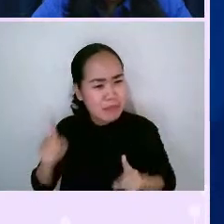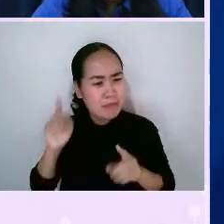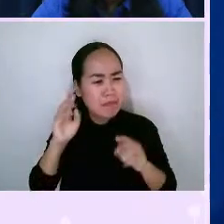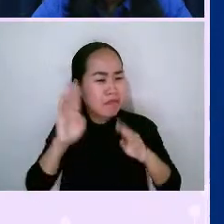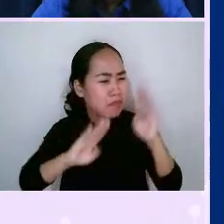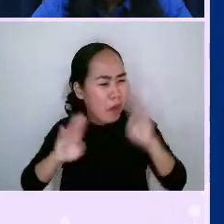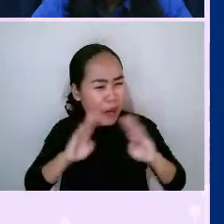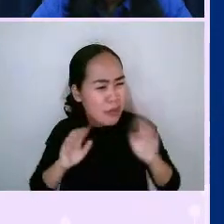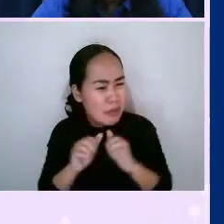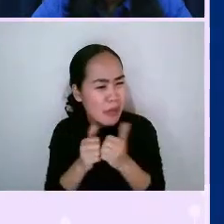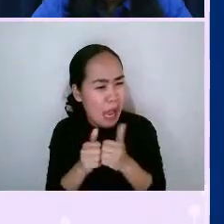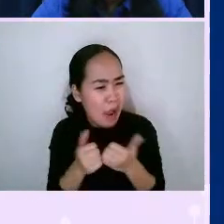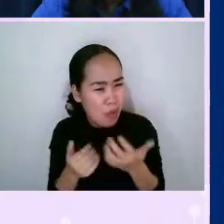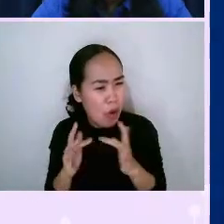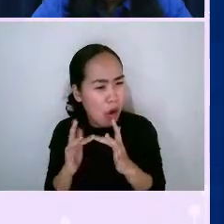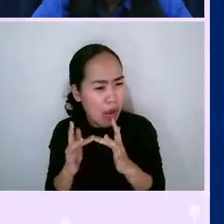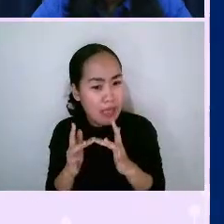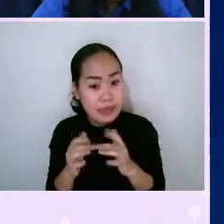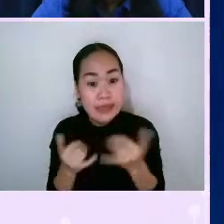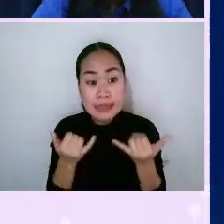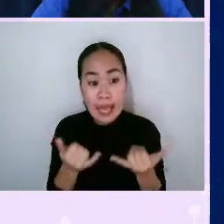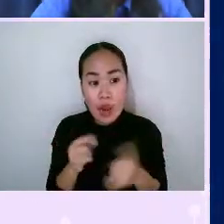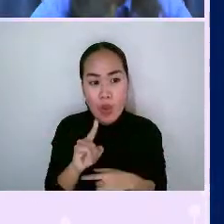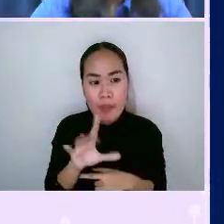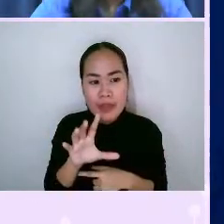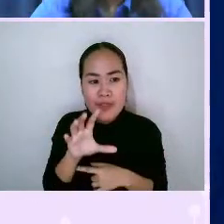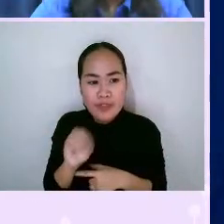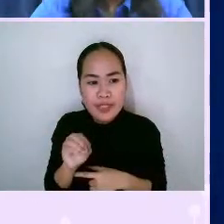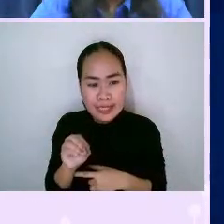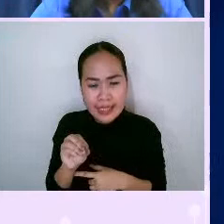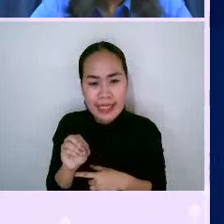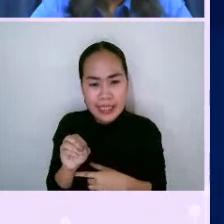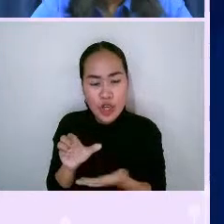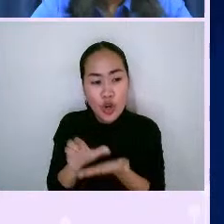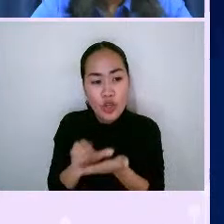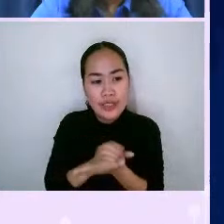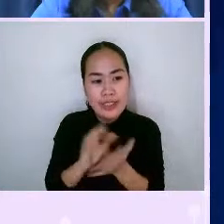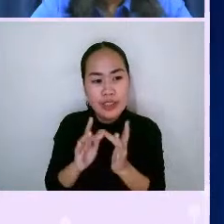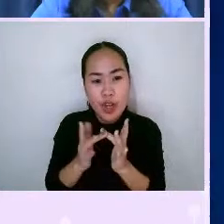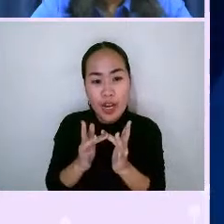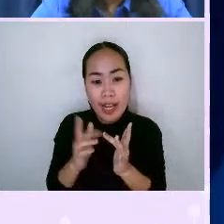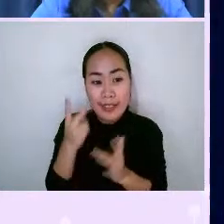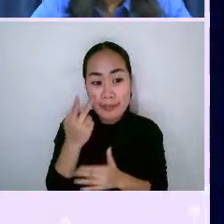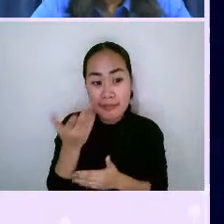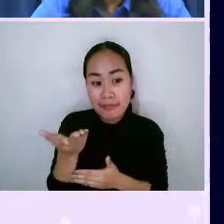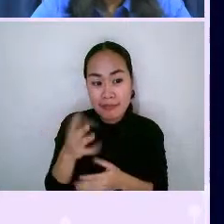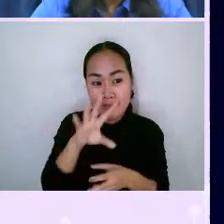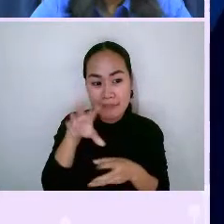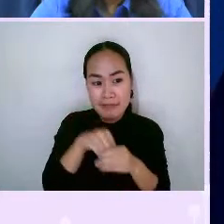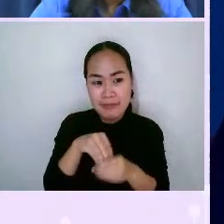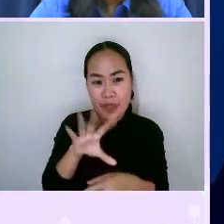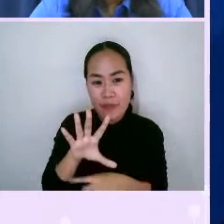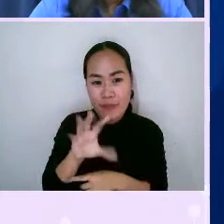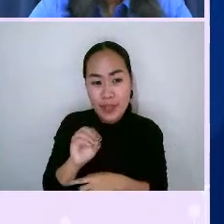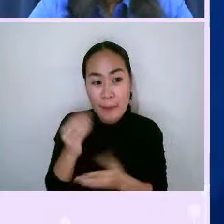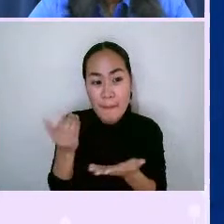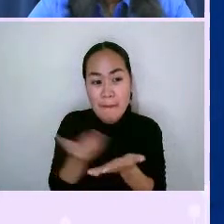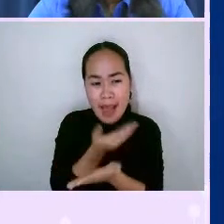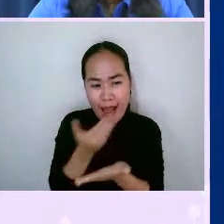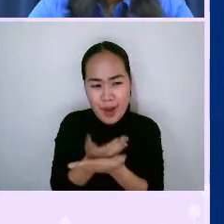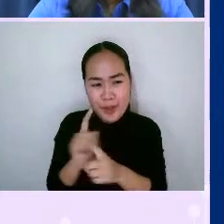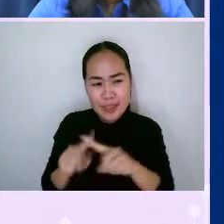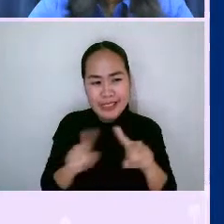the TOP offers 150 e-learning courses. This includes 50 new courses from